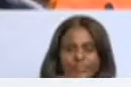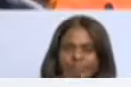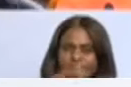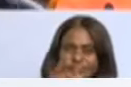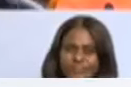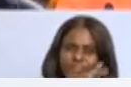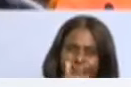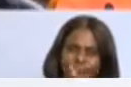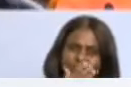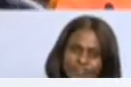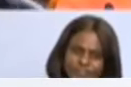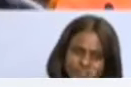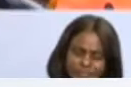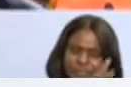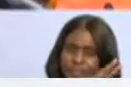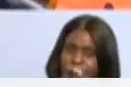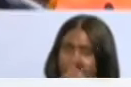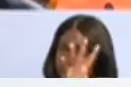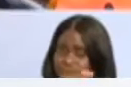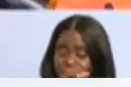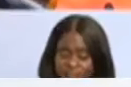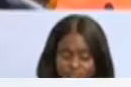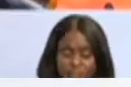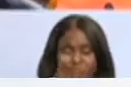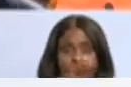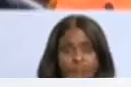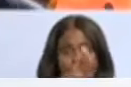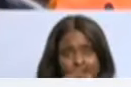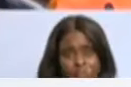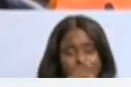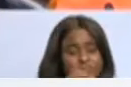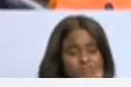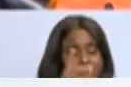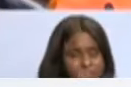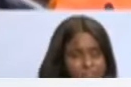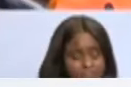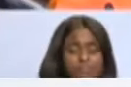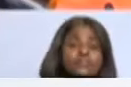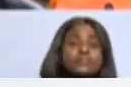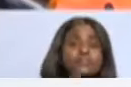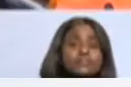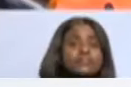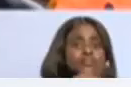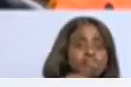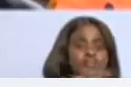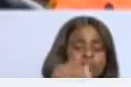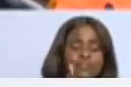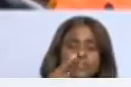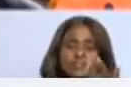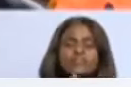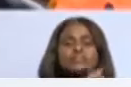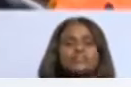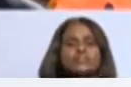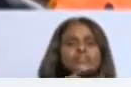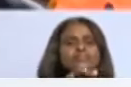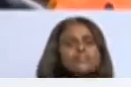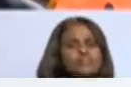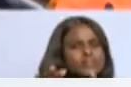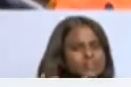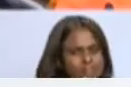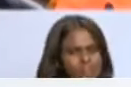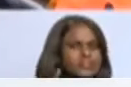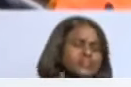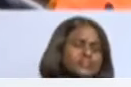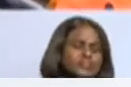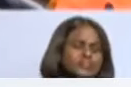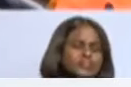amount, $250 million has already been paid to dismantle arrears